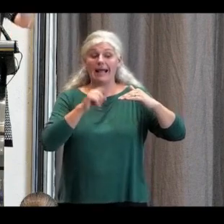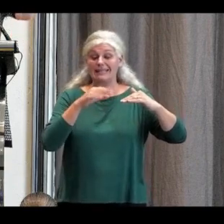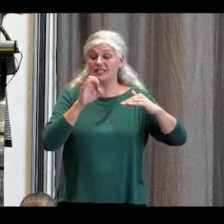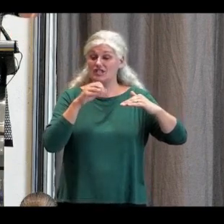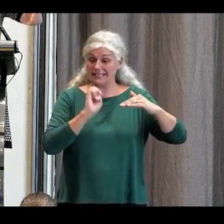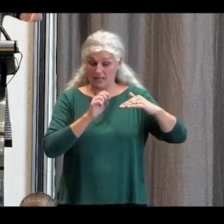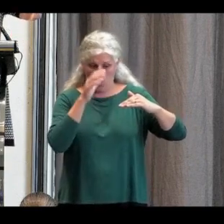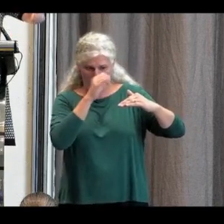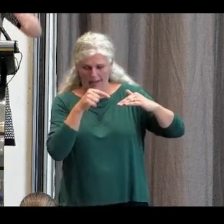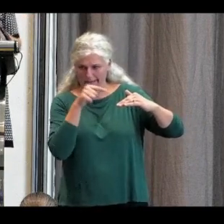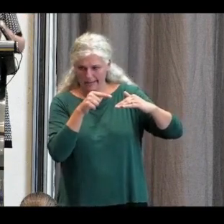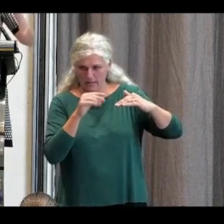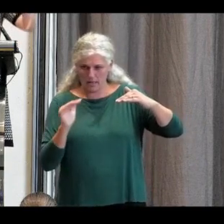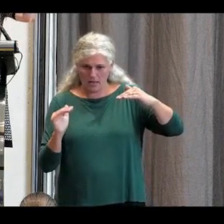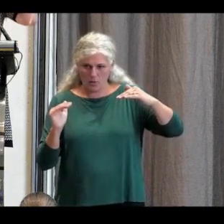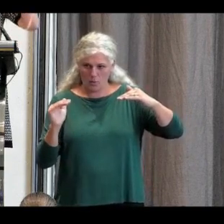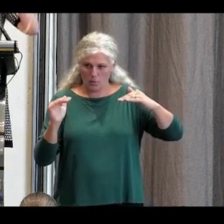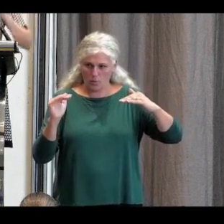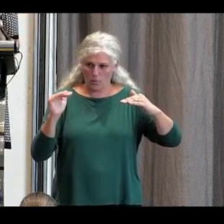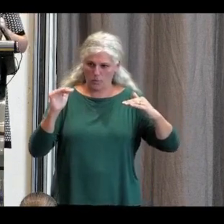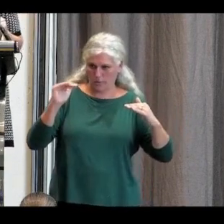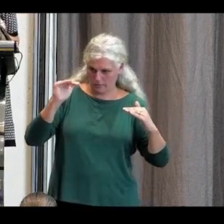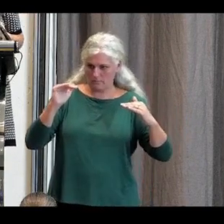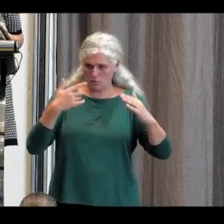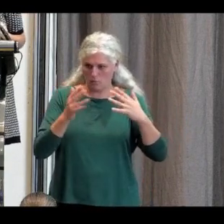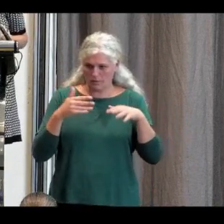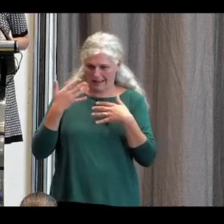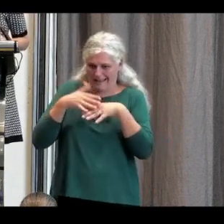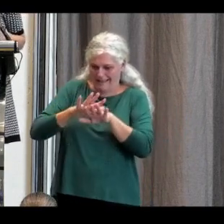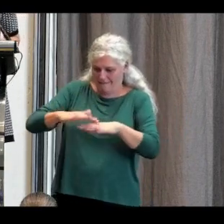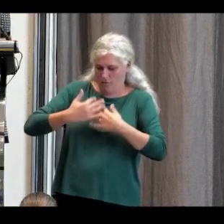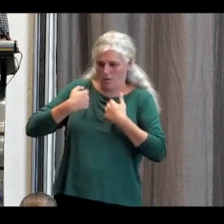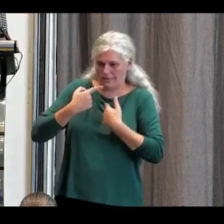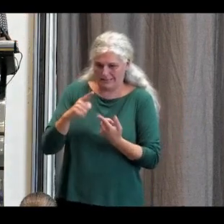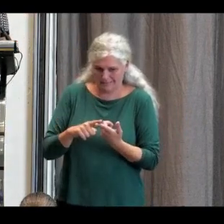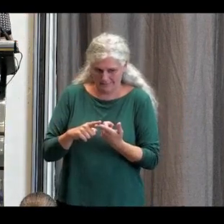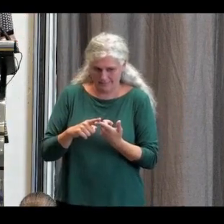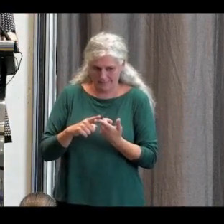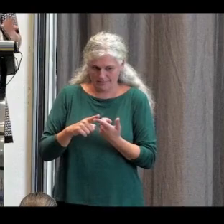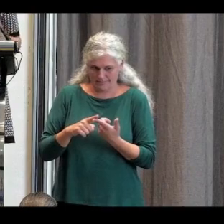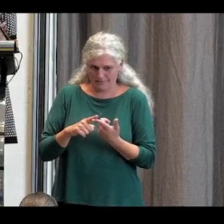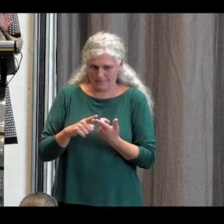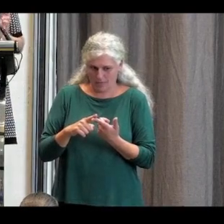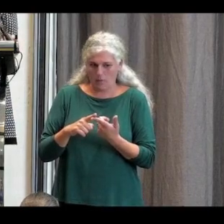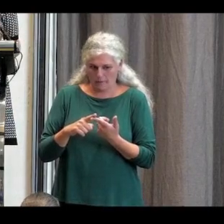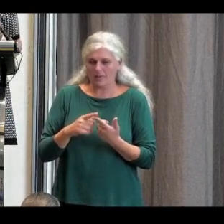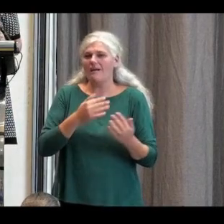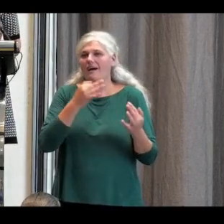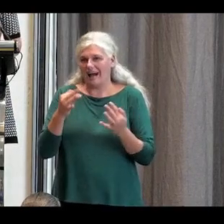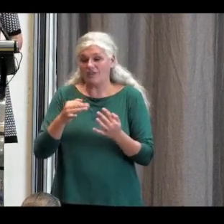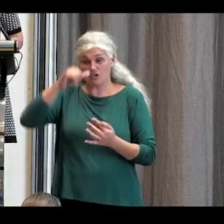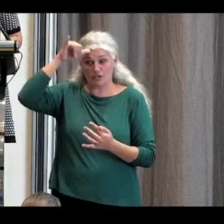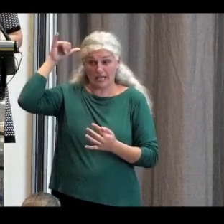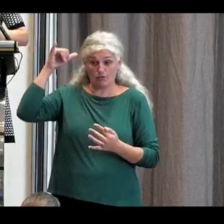gene seems to be reduced, the expression is reduced in samples resected after